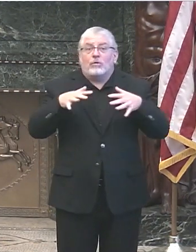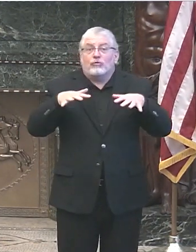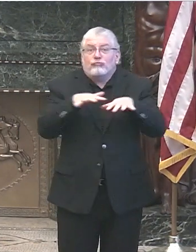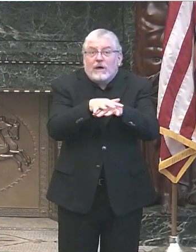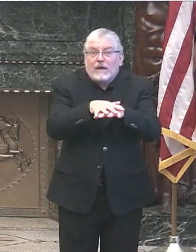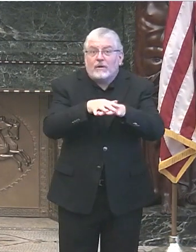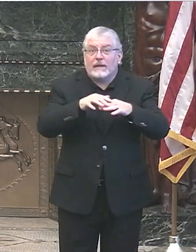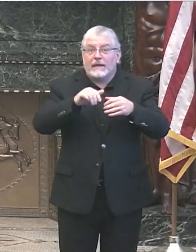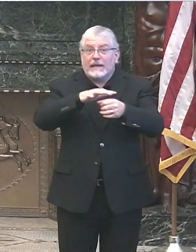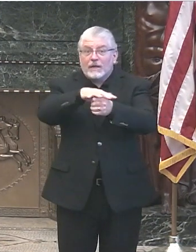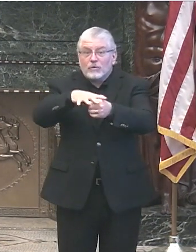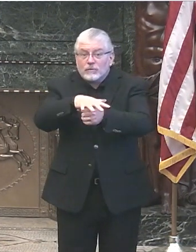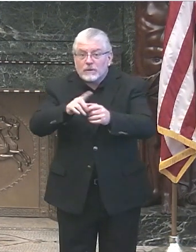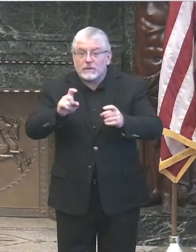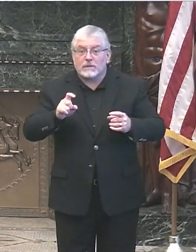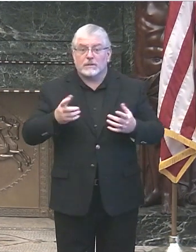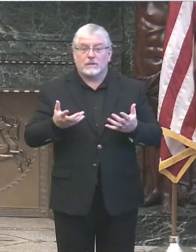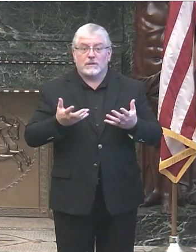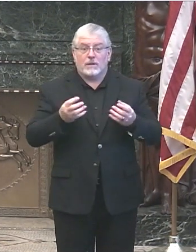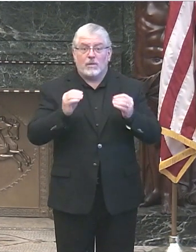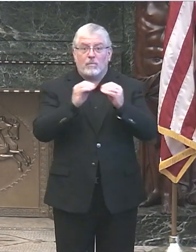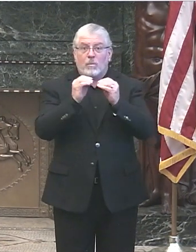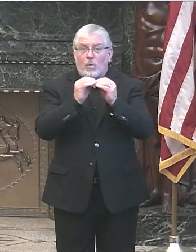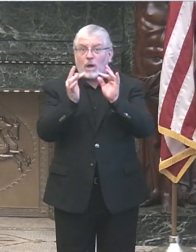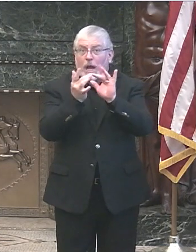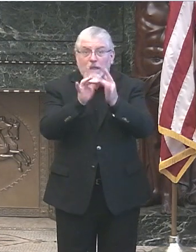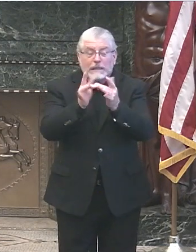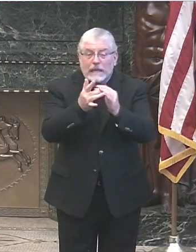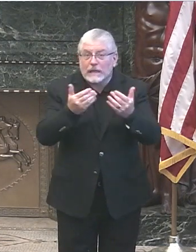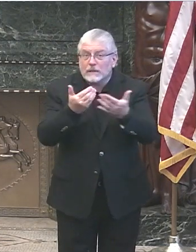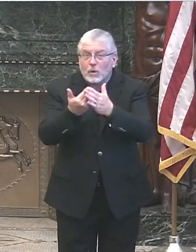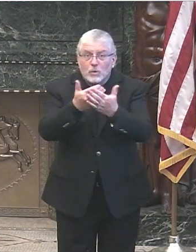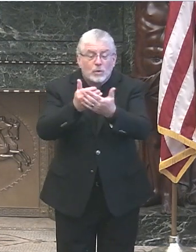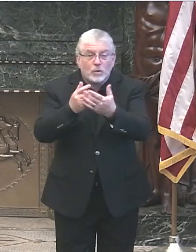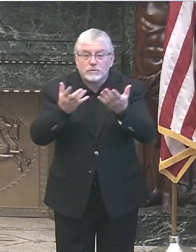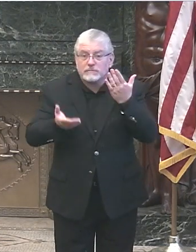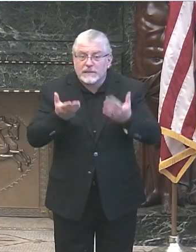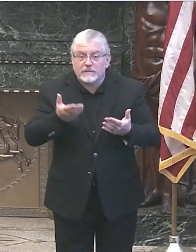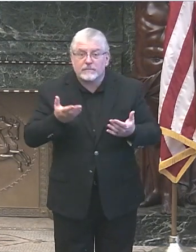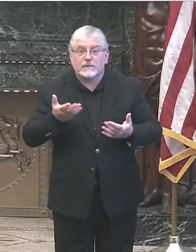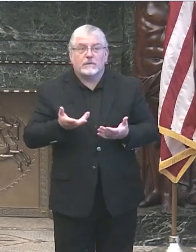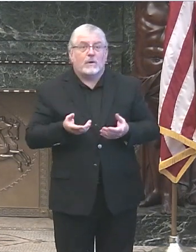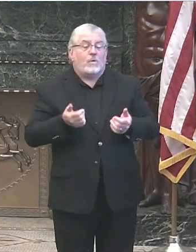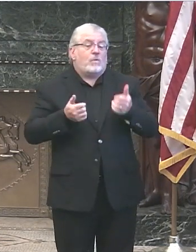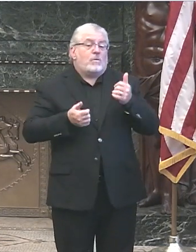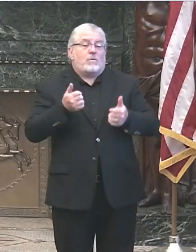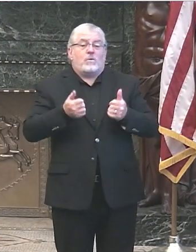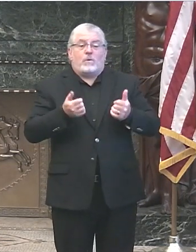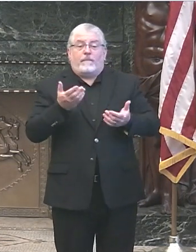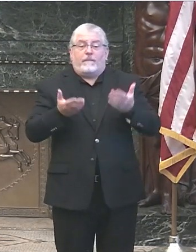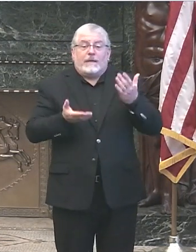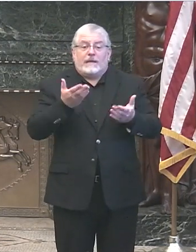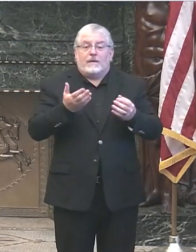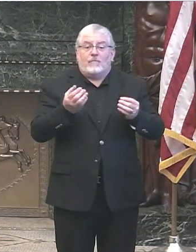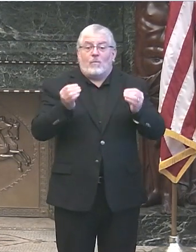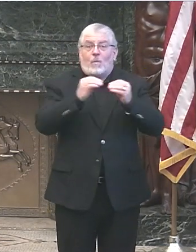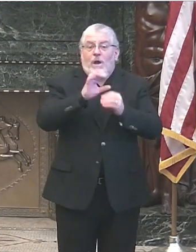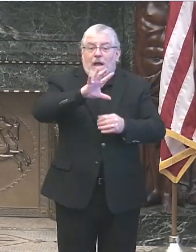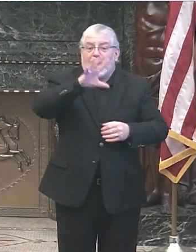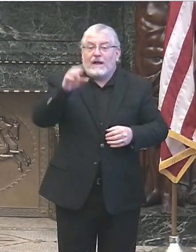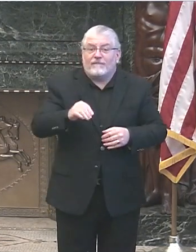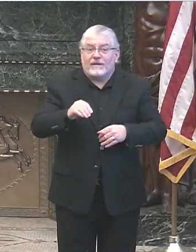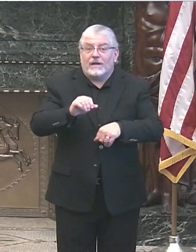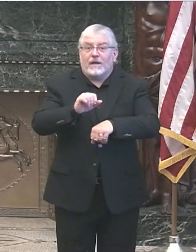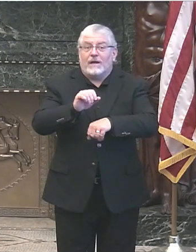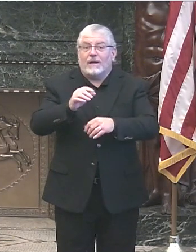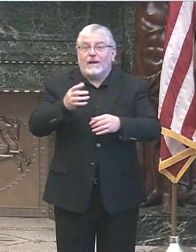infected. The other possibility is that the African Americans tend to have more chronic illnesses, and so if they get an infection, they're more likely to have a severe infection and